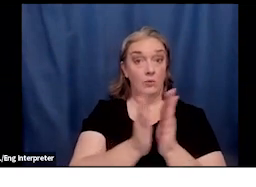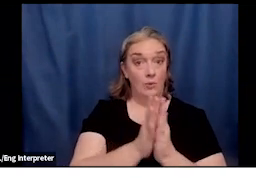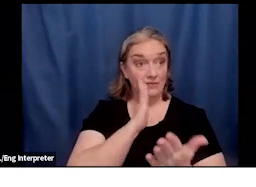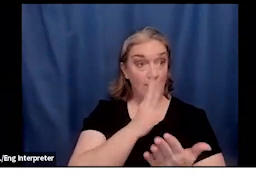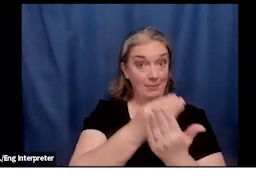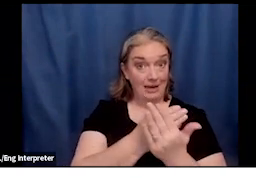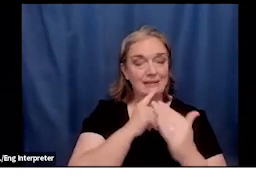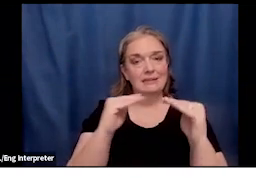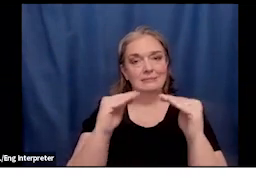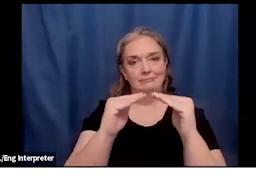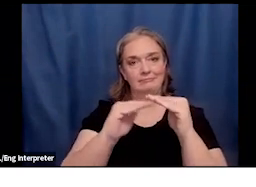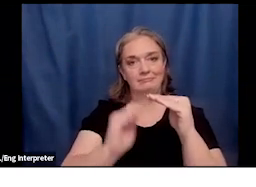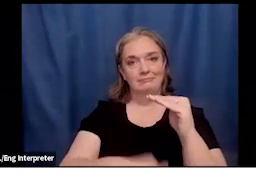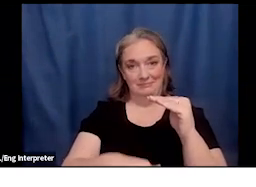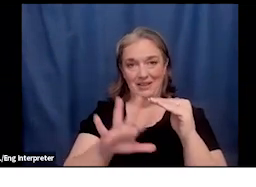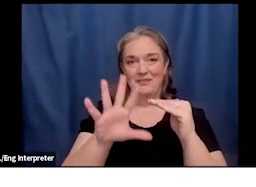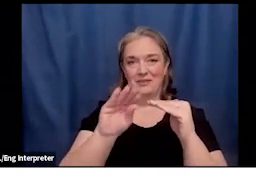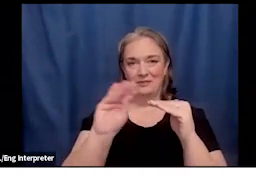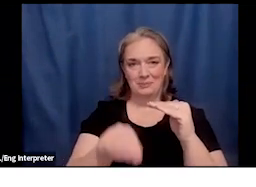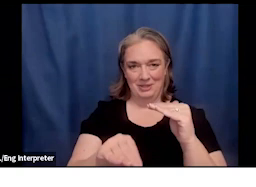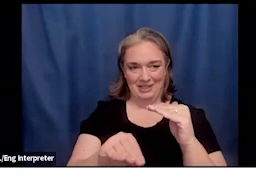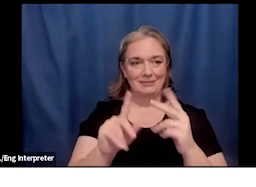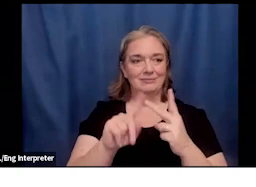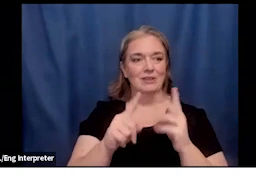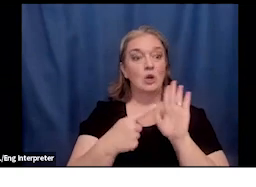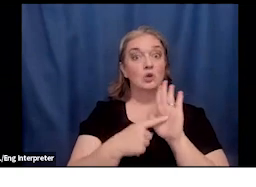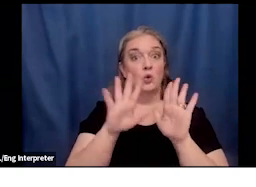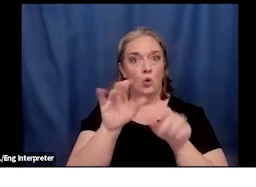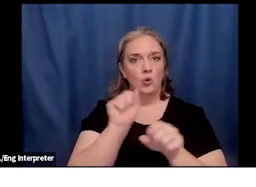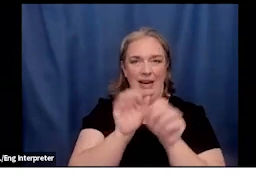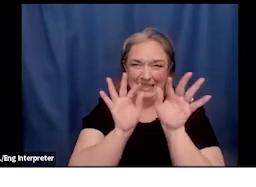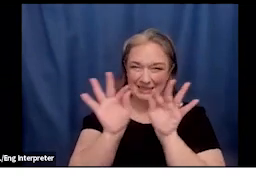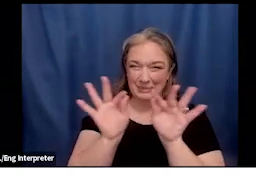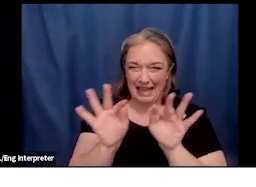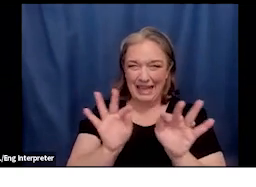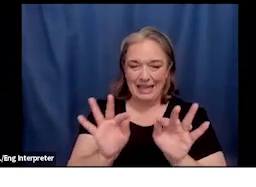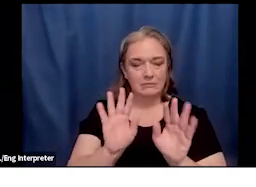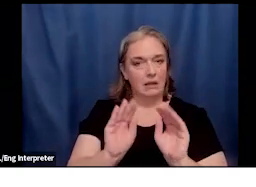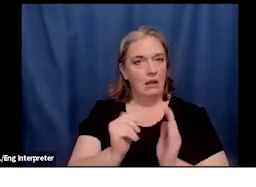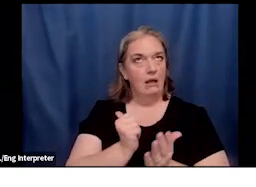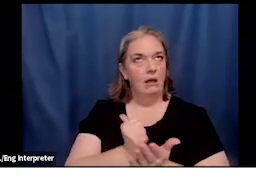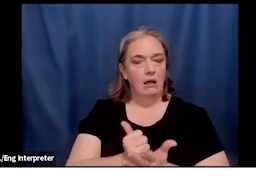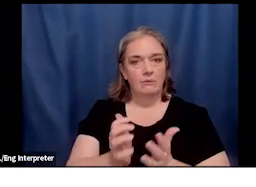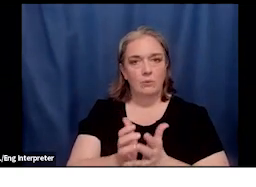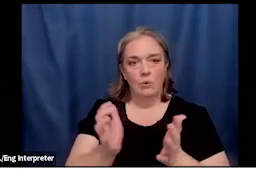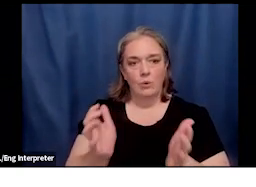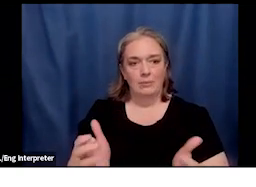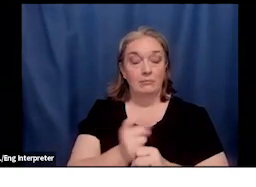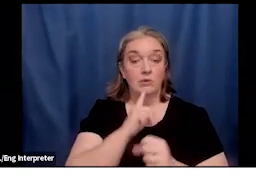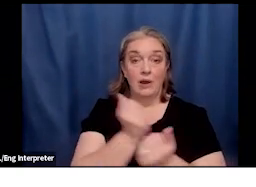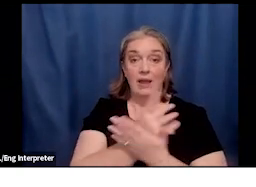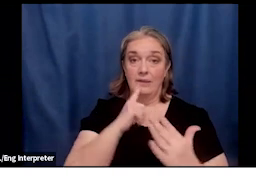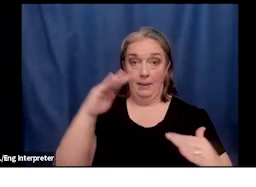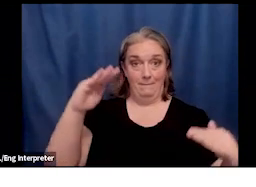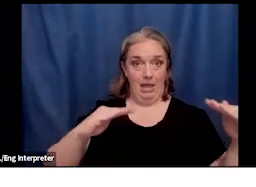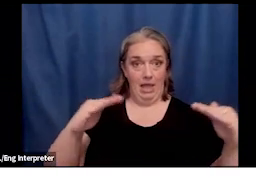budget. Show your work. Those brief explanations are super helpful. Make sure everything is balanced. You want to make